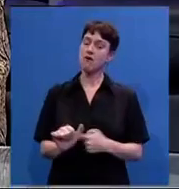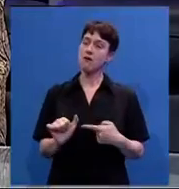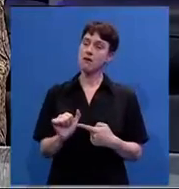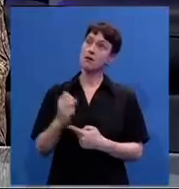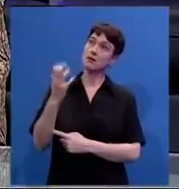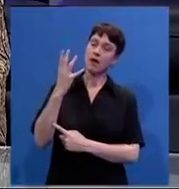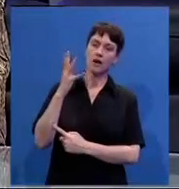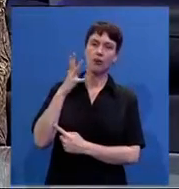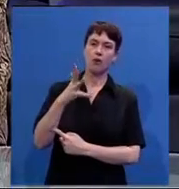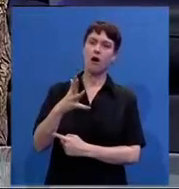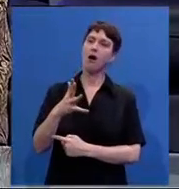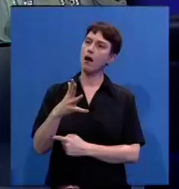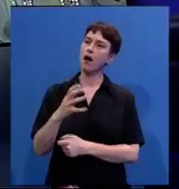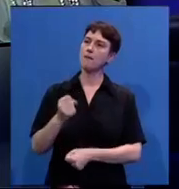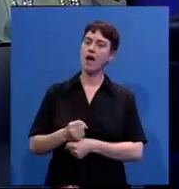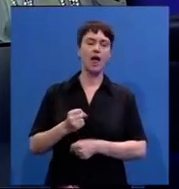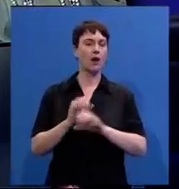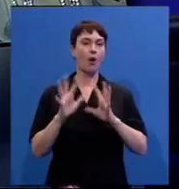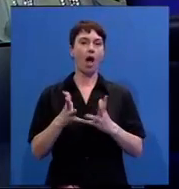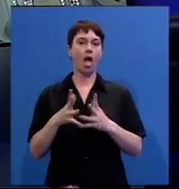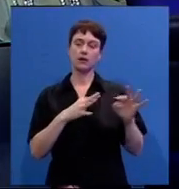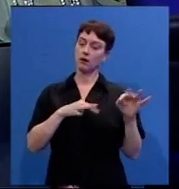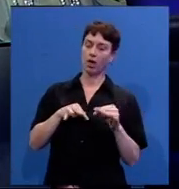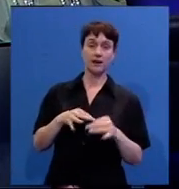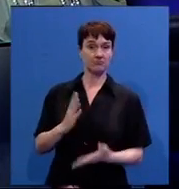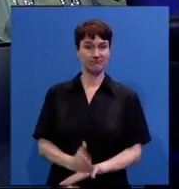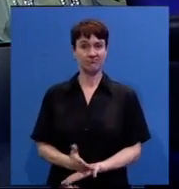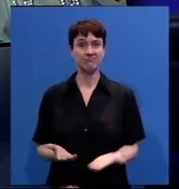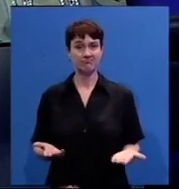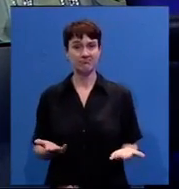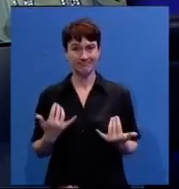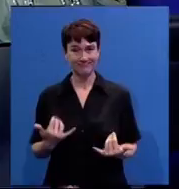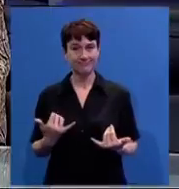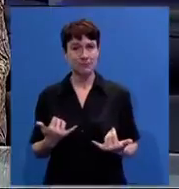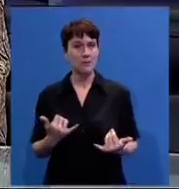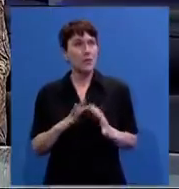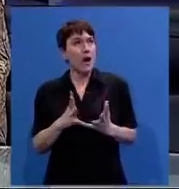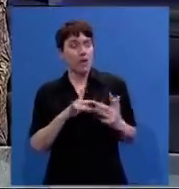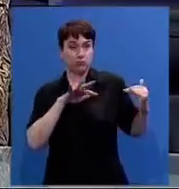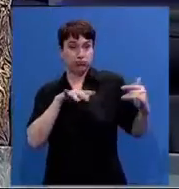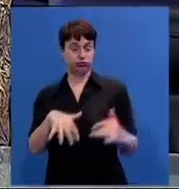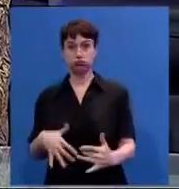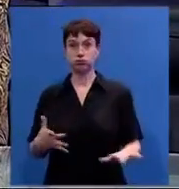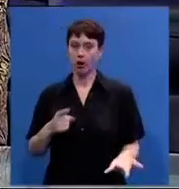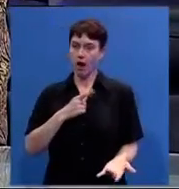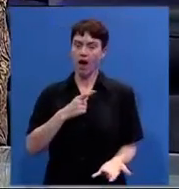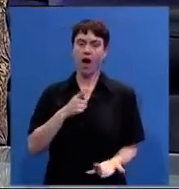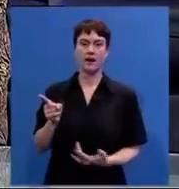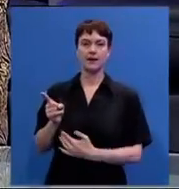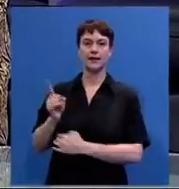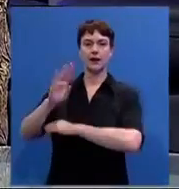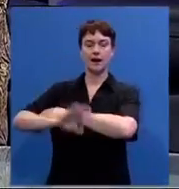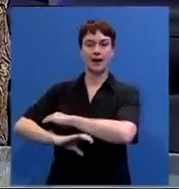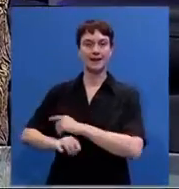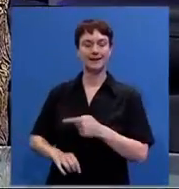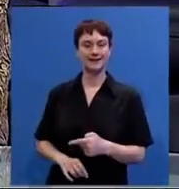the world, Africa to the world. Indeed, the world is here, is here to witness this great day. As Africans, as Africa and